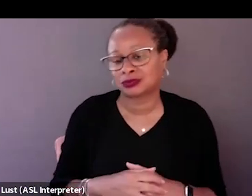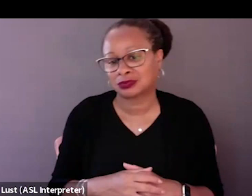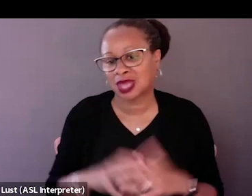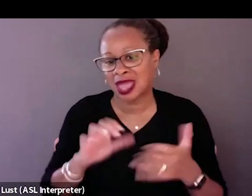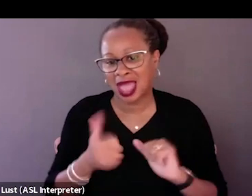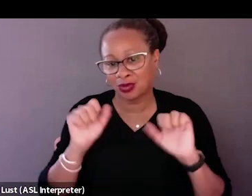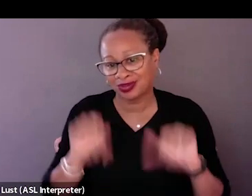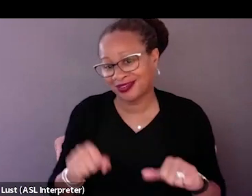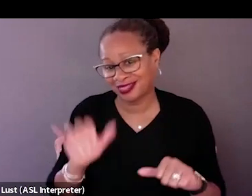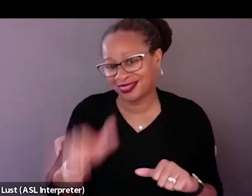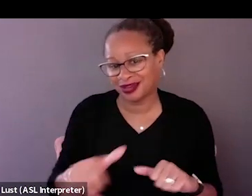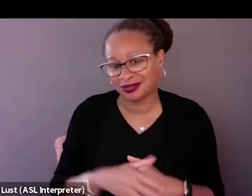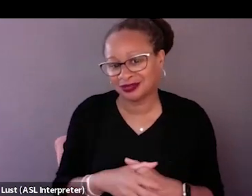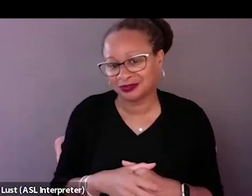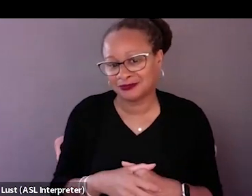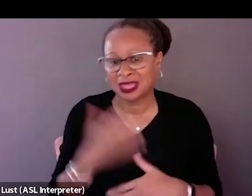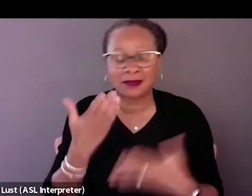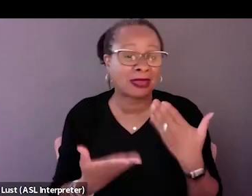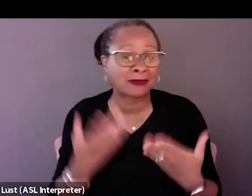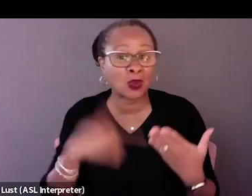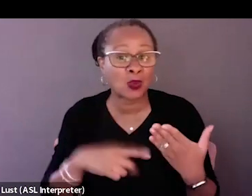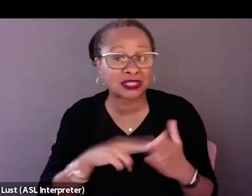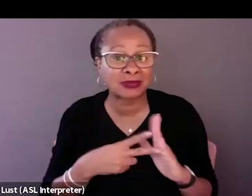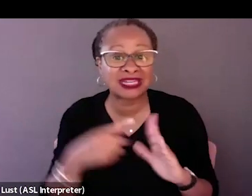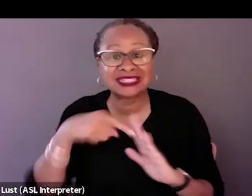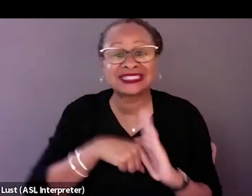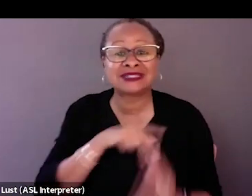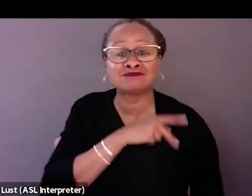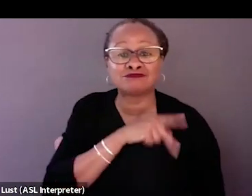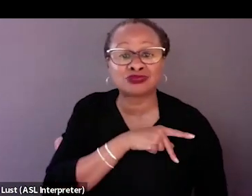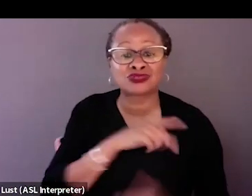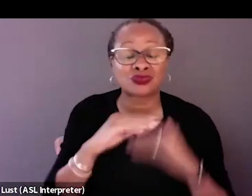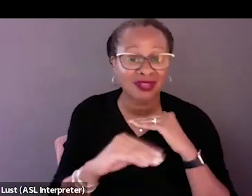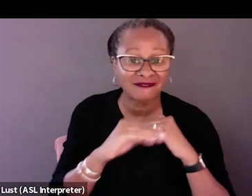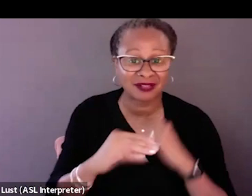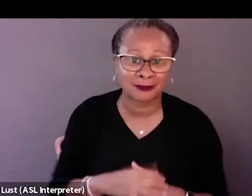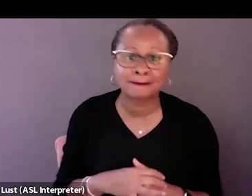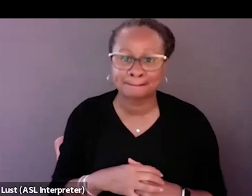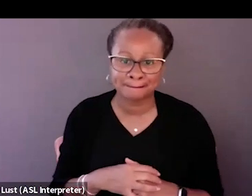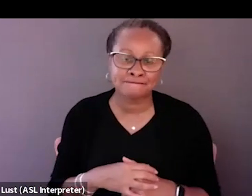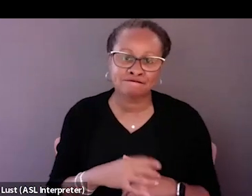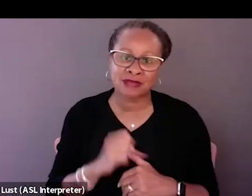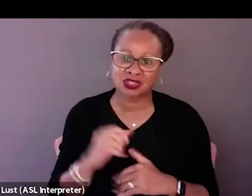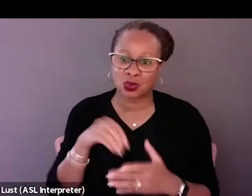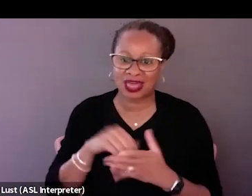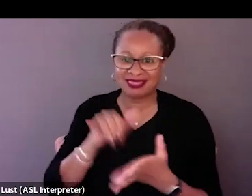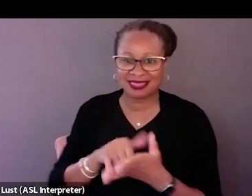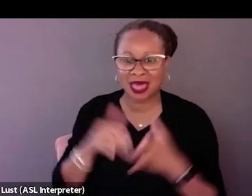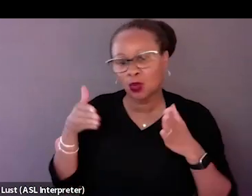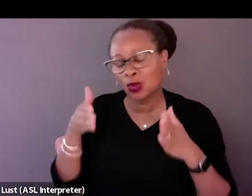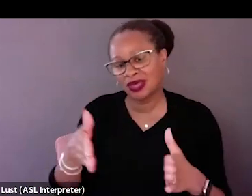could that, what might that mean on a very deep personal level? And so in that